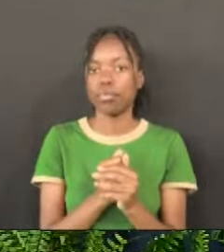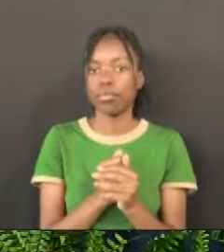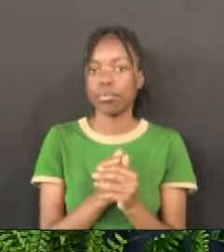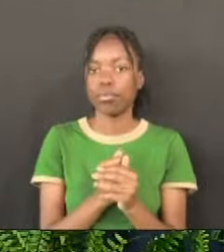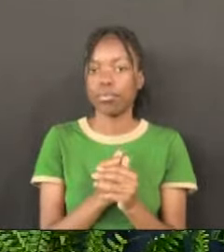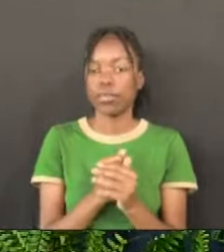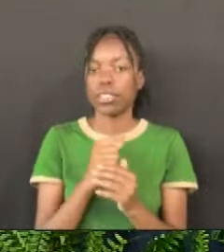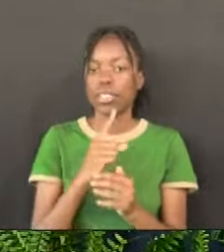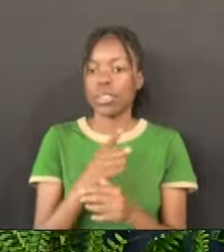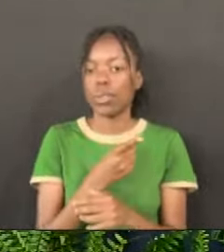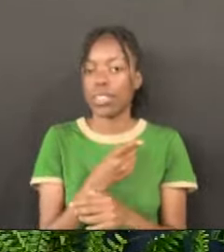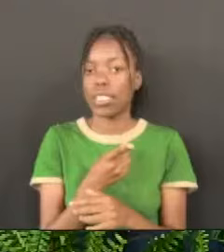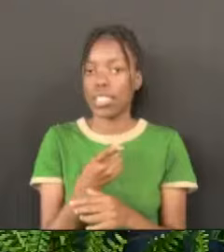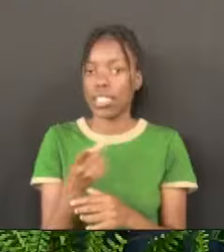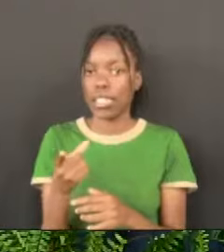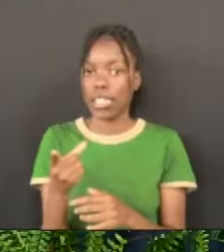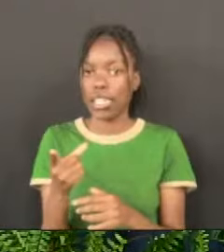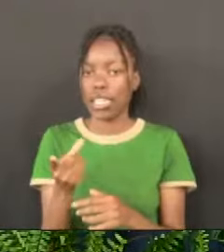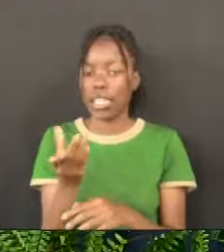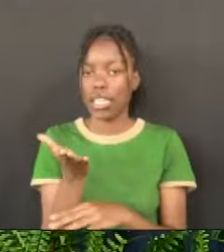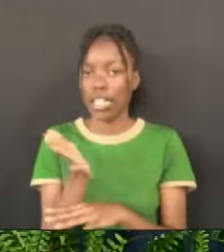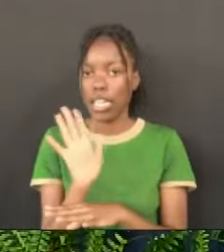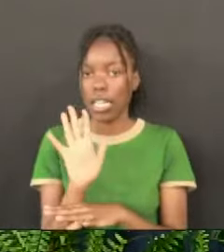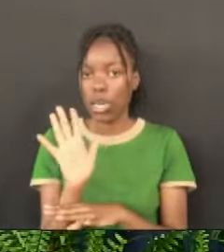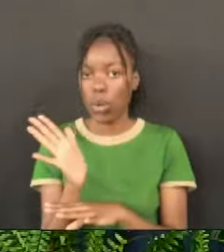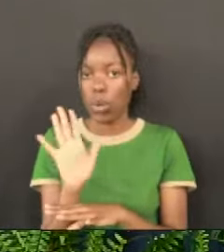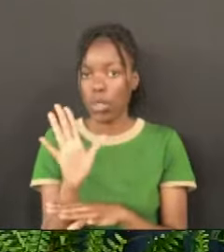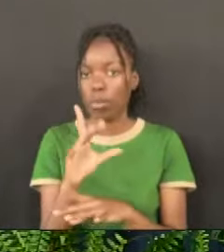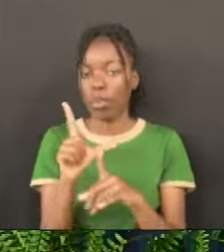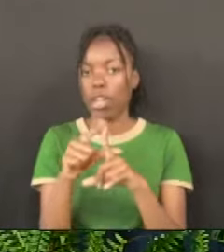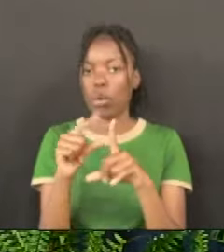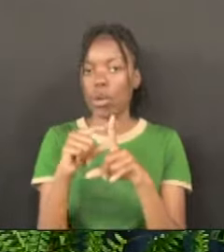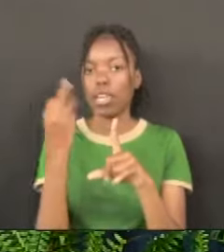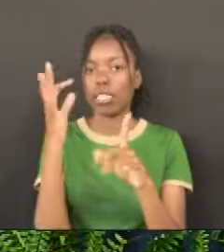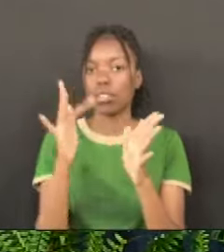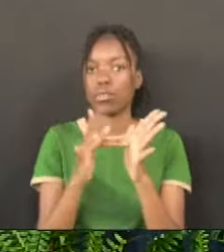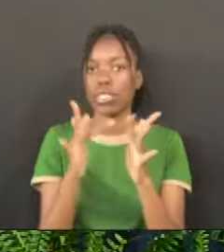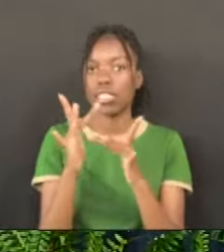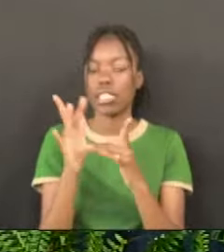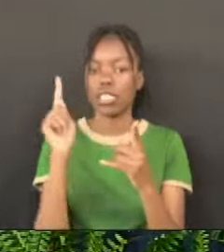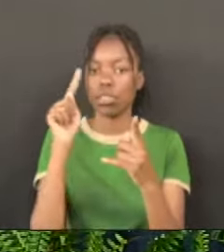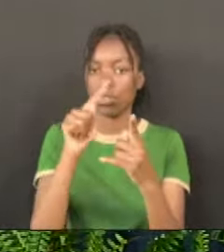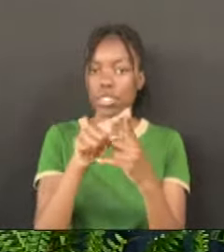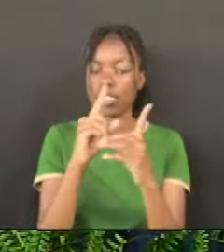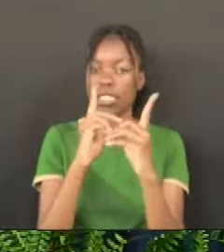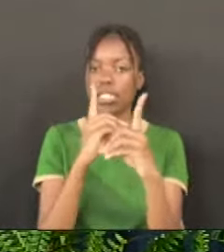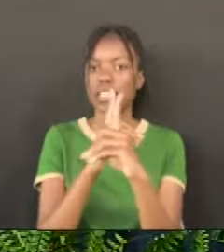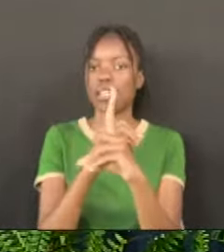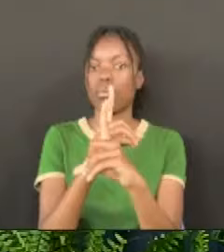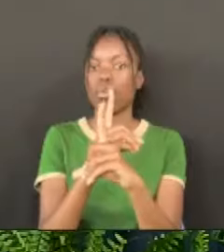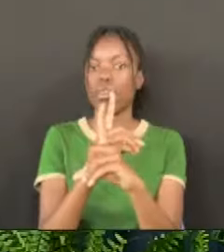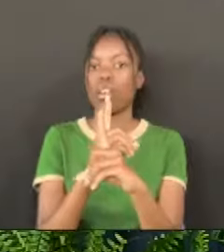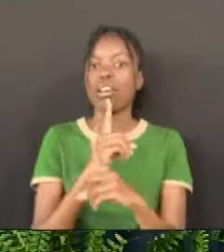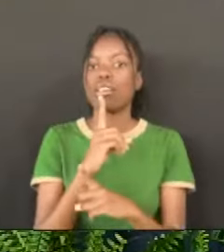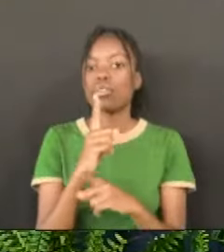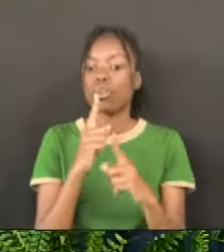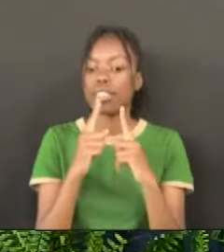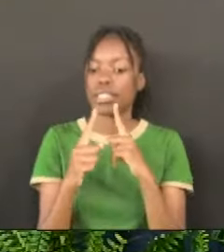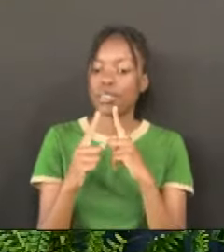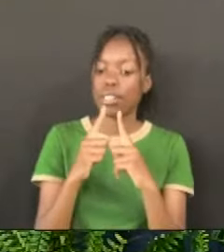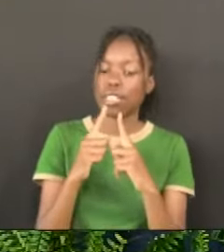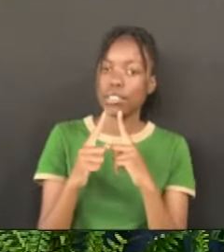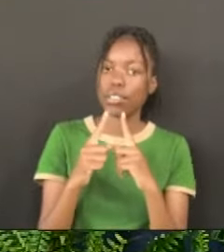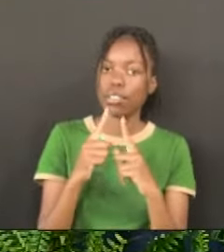like goodbye words for Jesus to his disciples. And so he's talking to them at